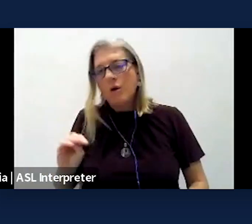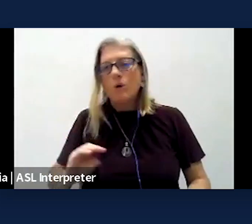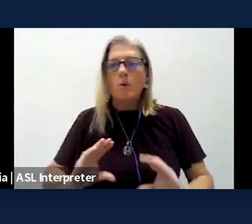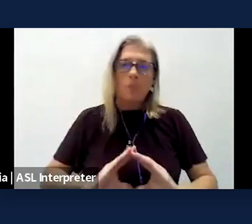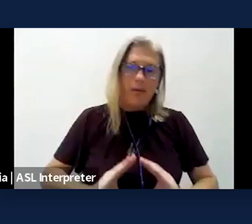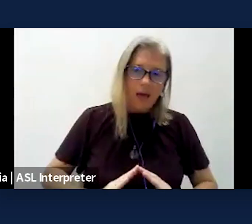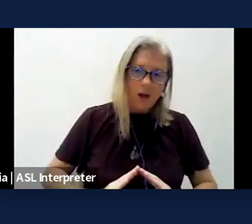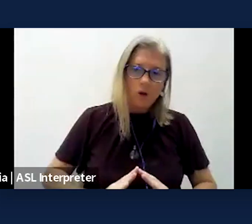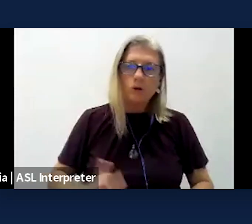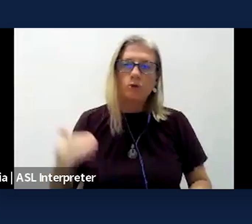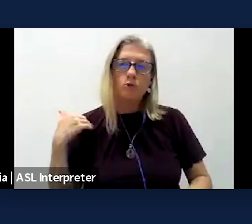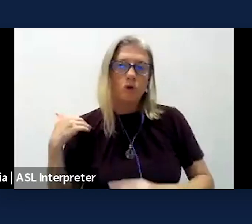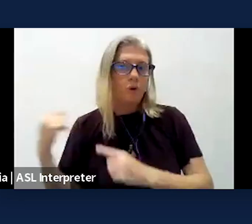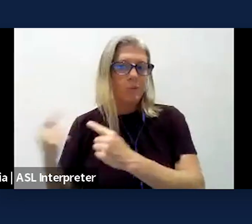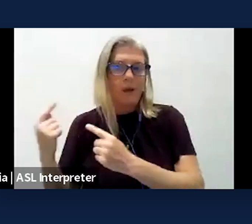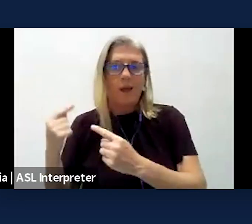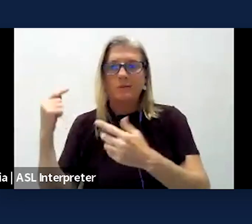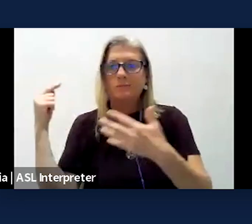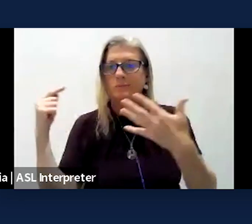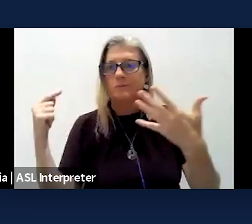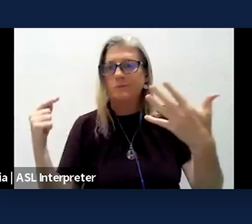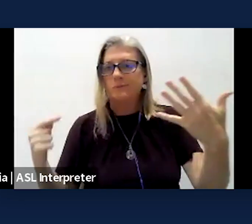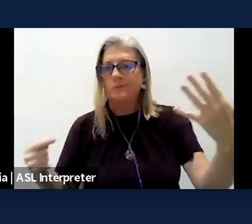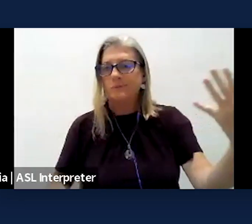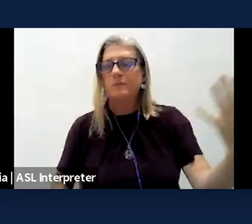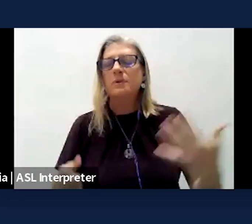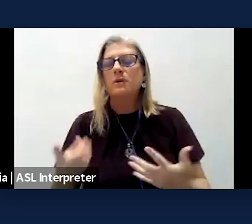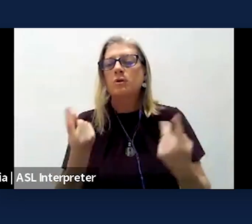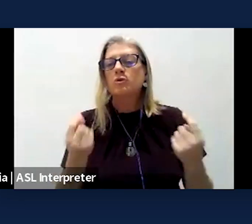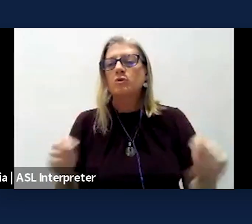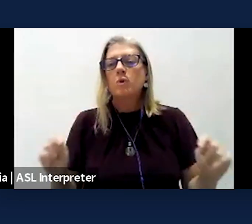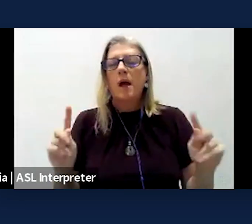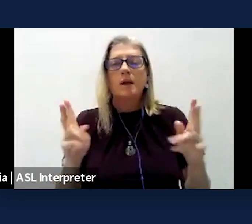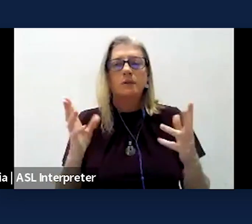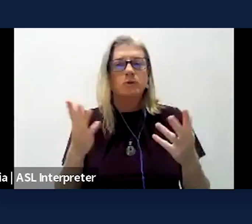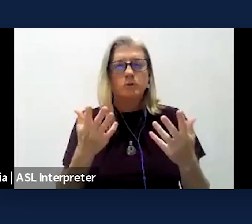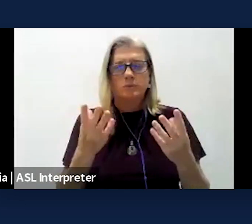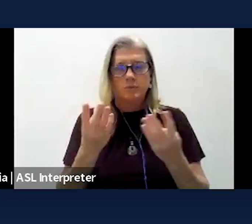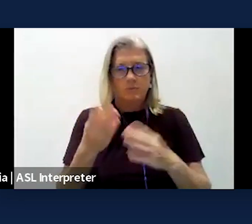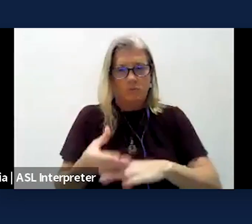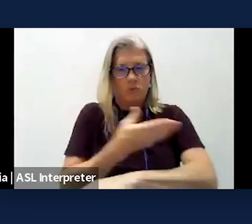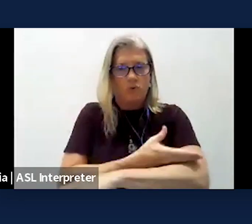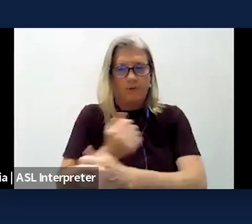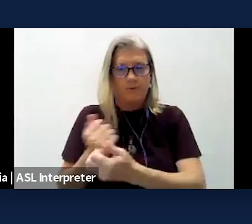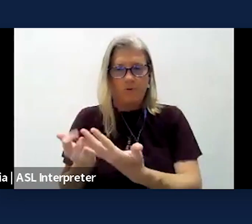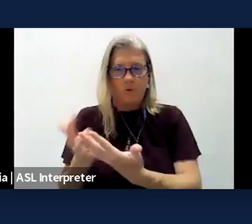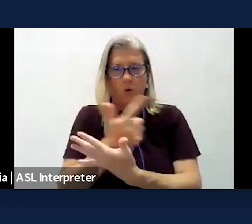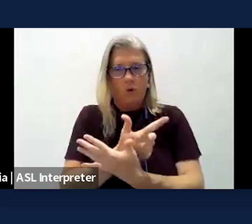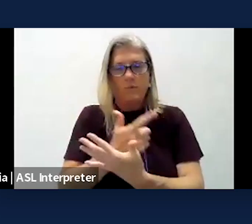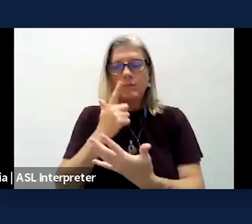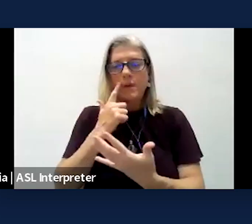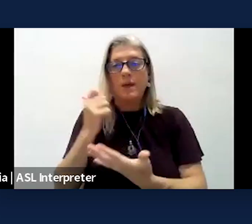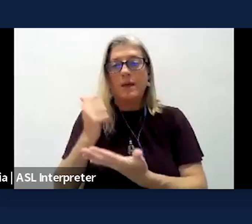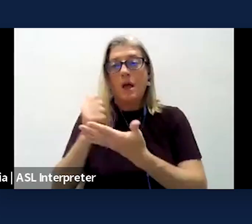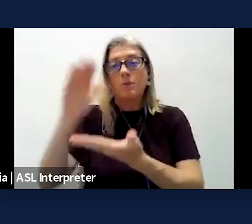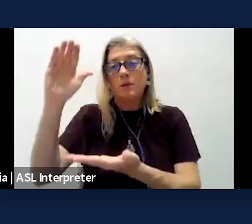of shoulder pain. And so trying to optimize those things can help decrease